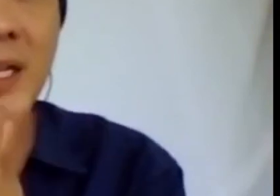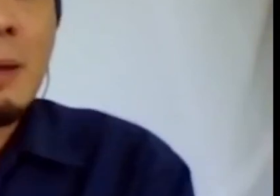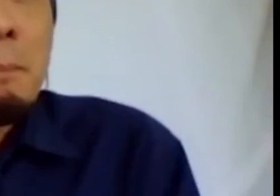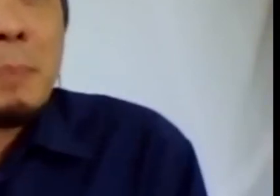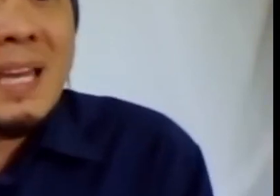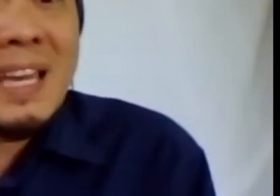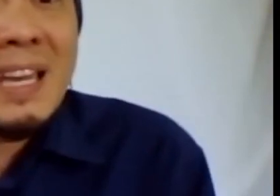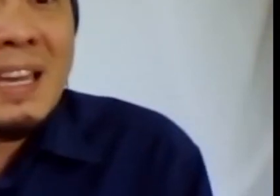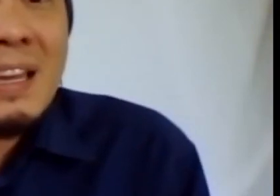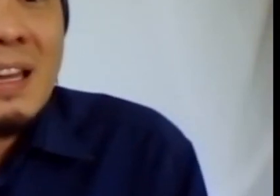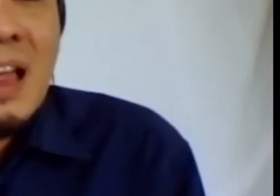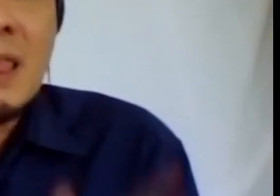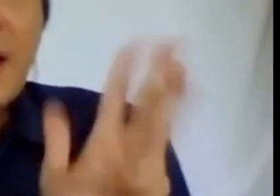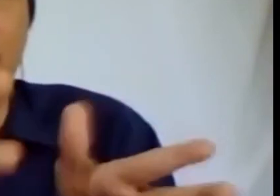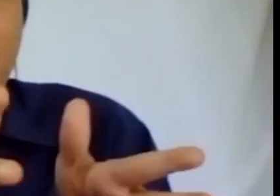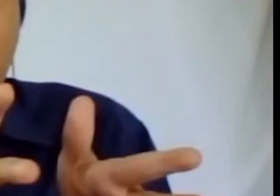left, and that is how many.